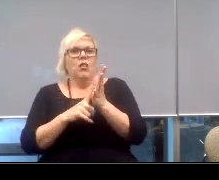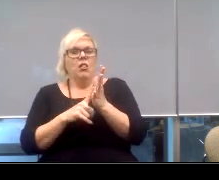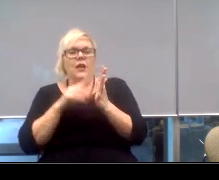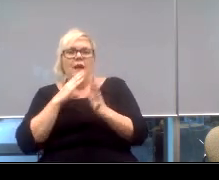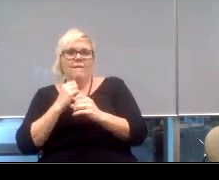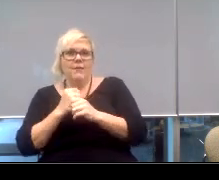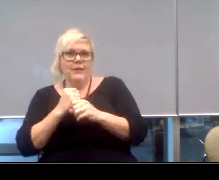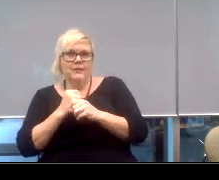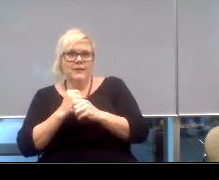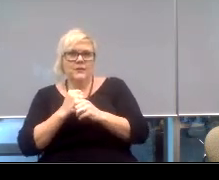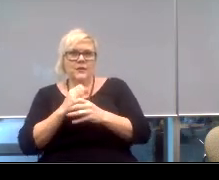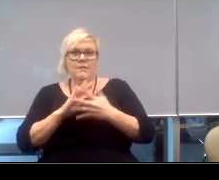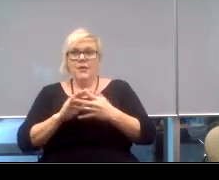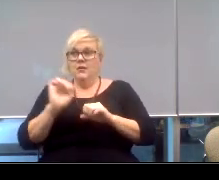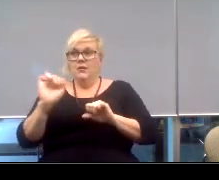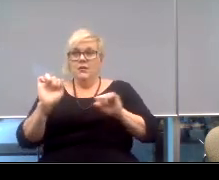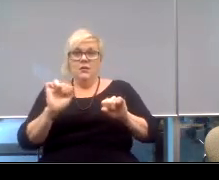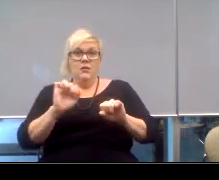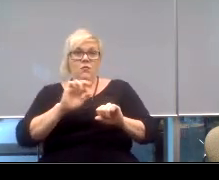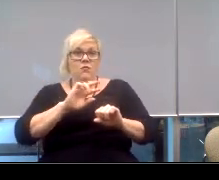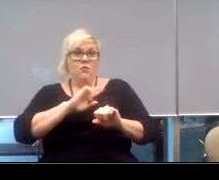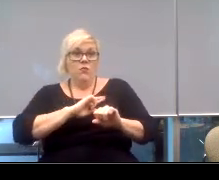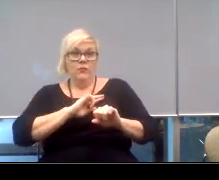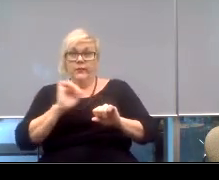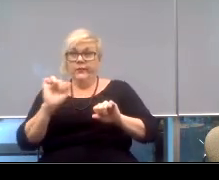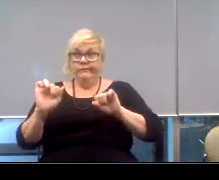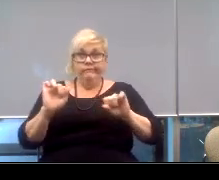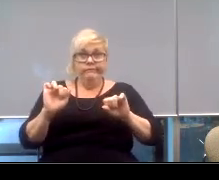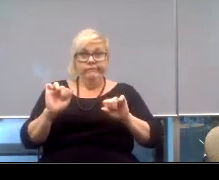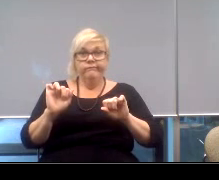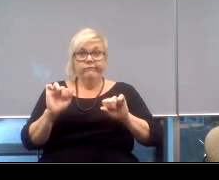and responsibilities to support market transition and development.